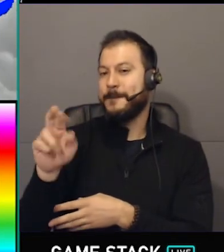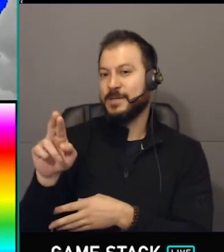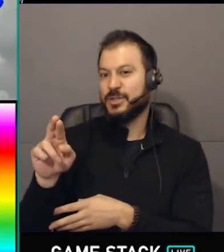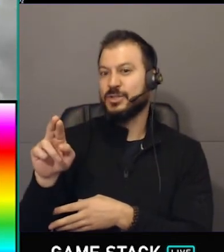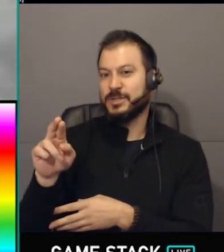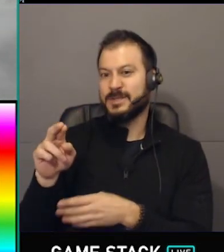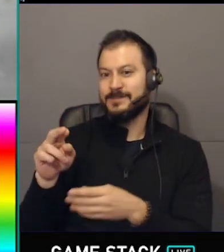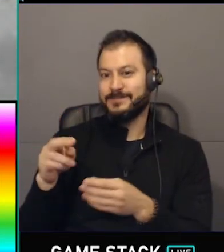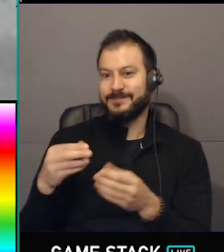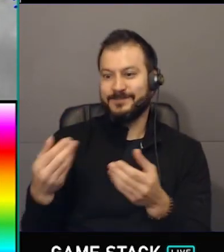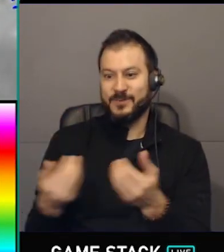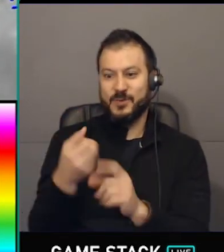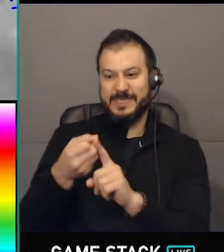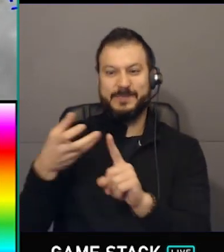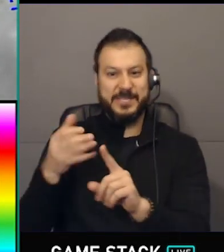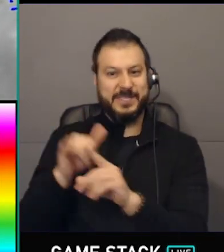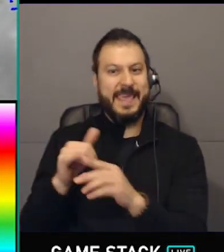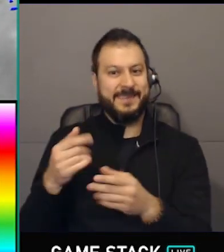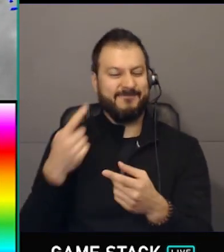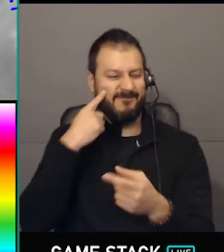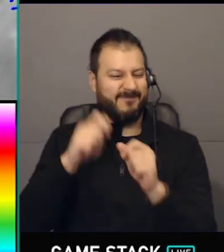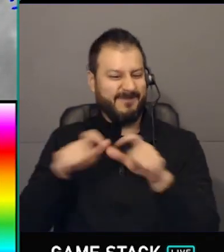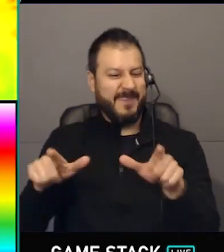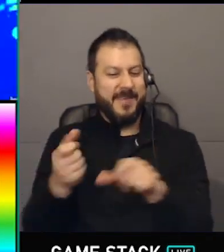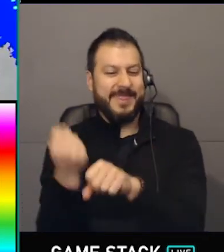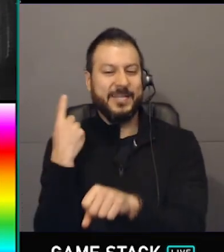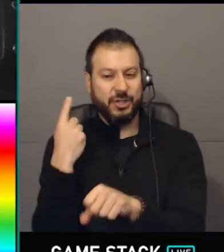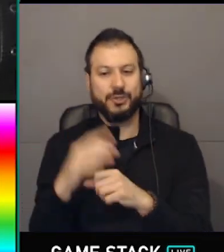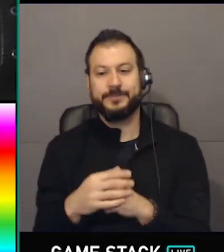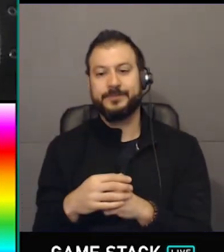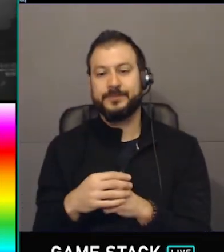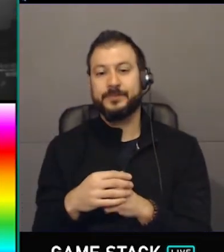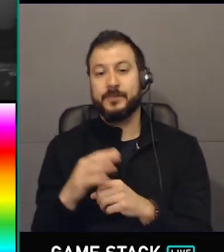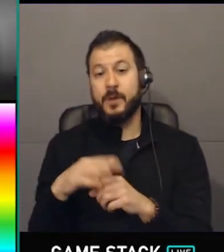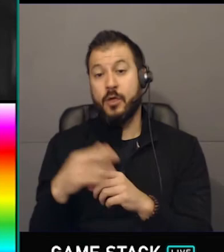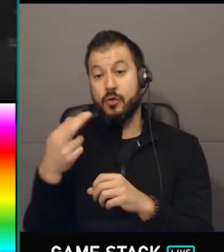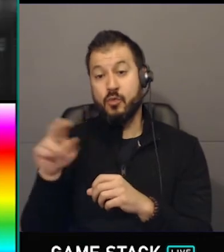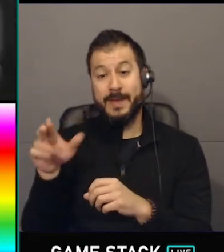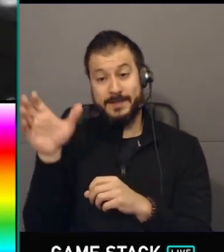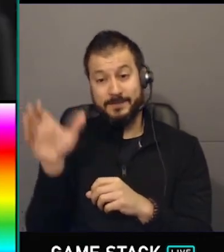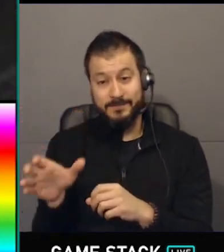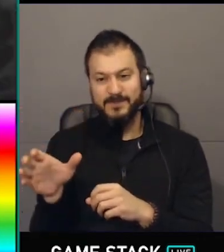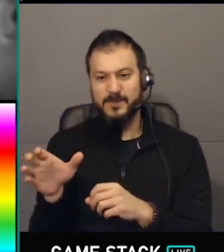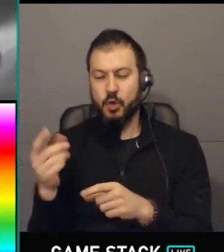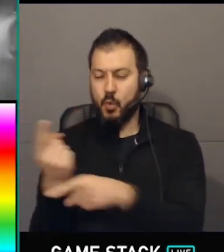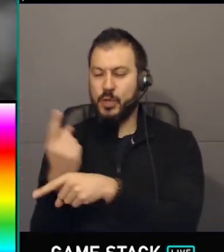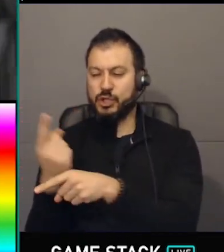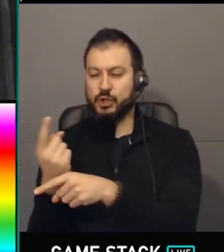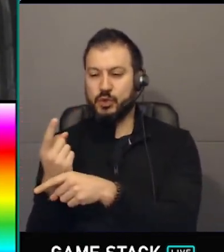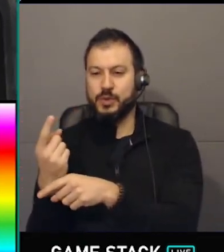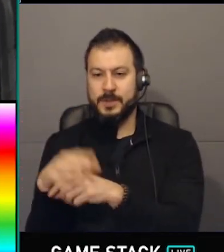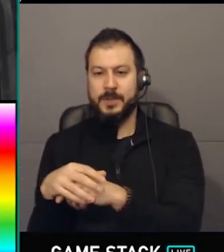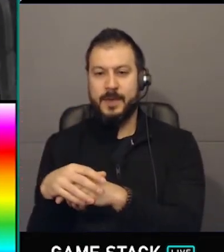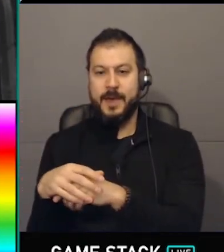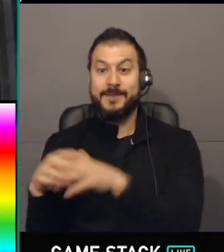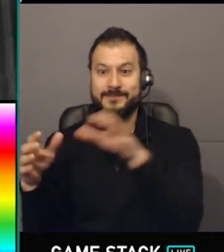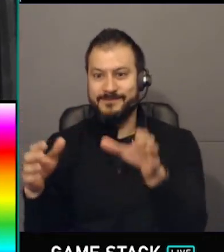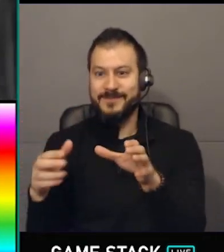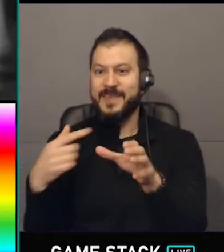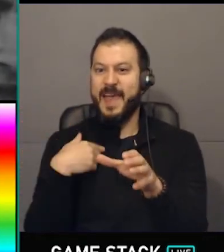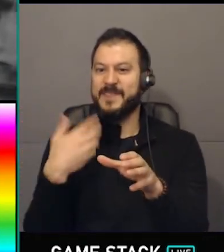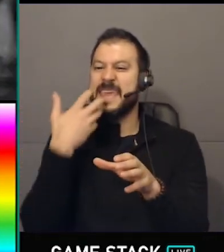last year. On the left side of the video is the original SDR, and on the right side is the heat map visualization of Auto